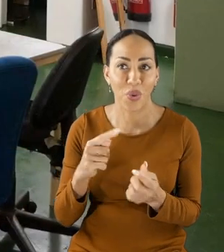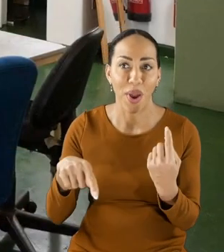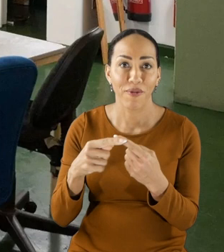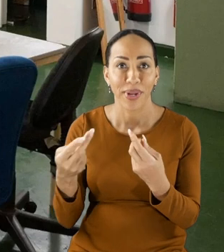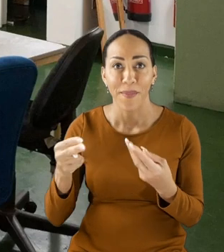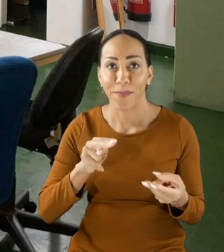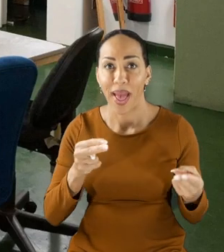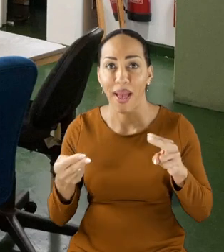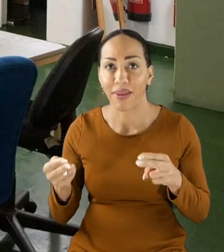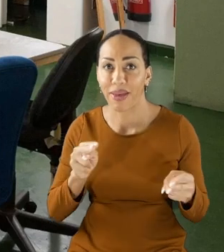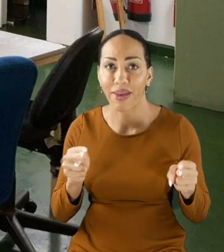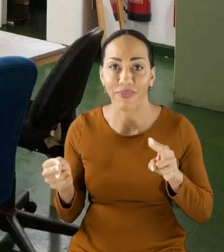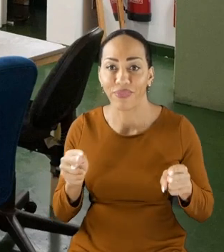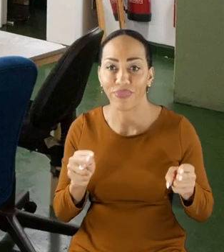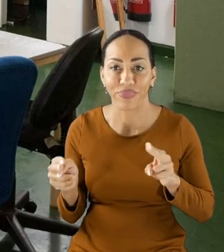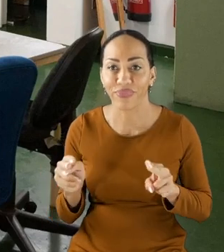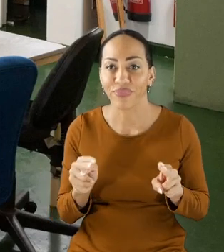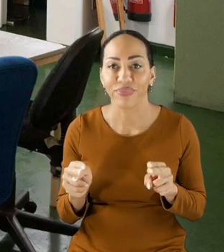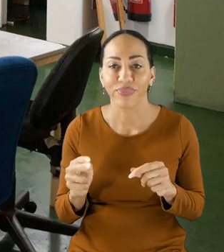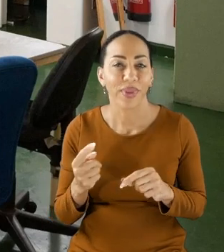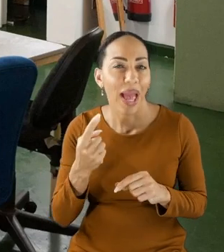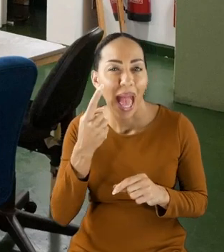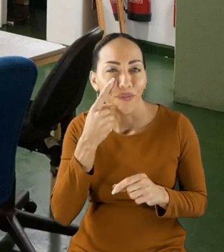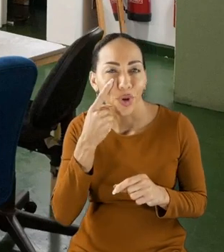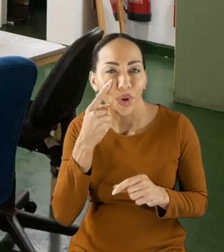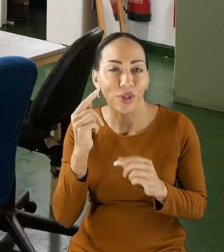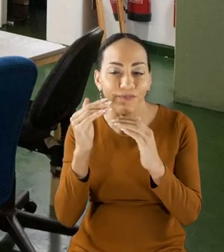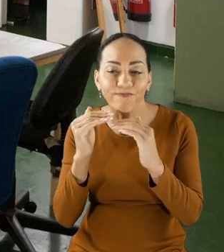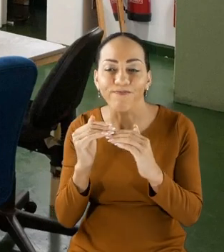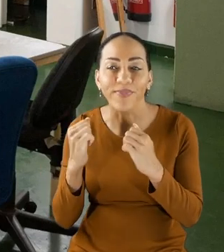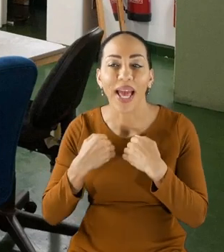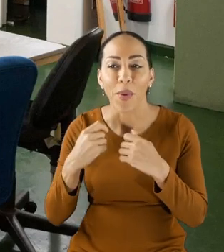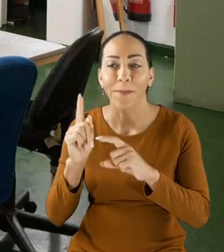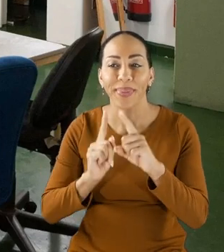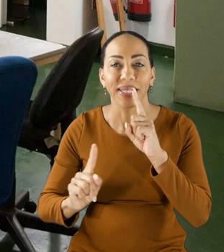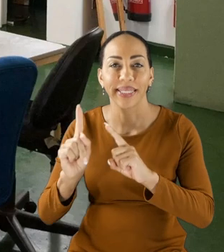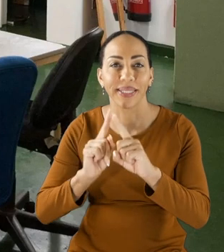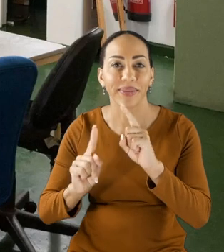yet, but let's have a quick look and see who's on in our meeting.